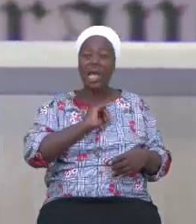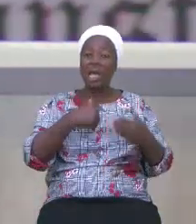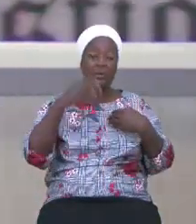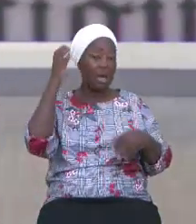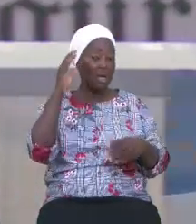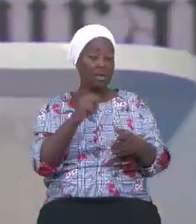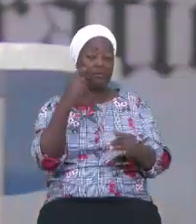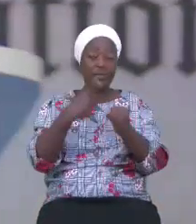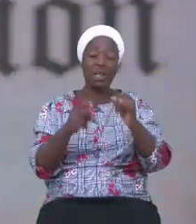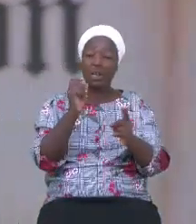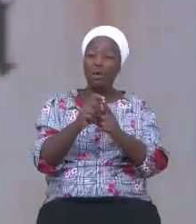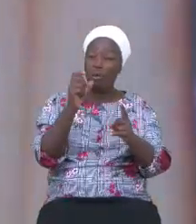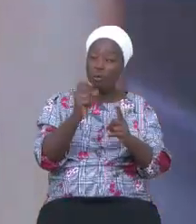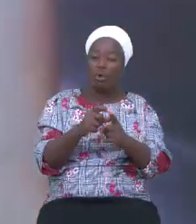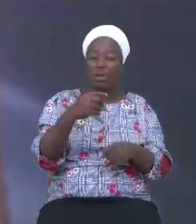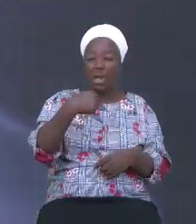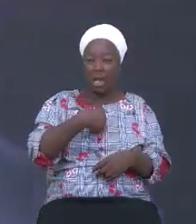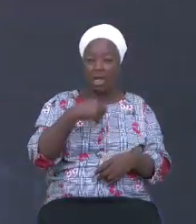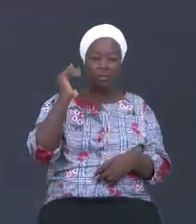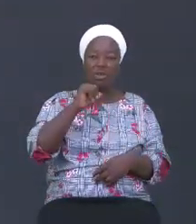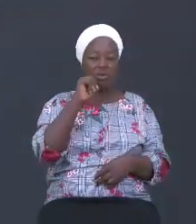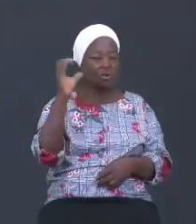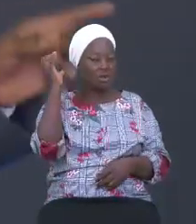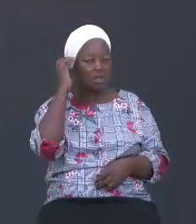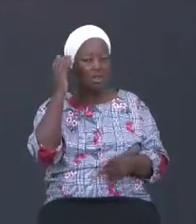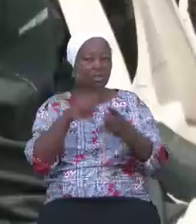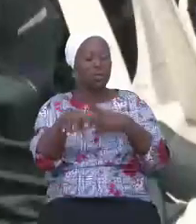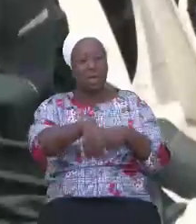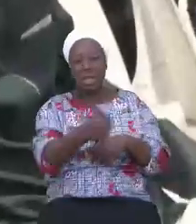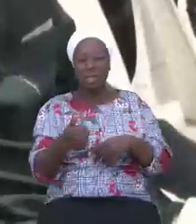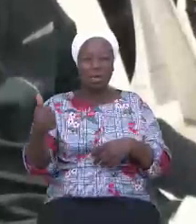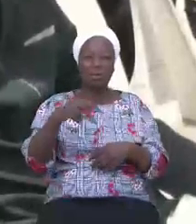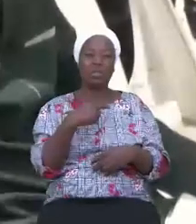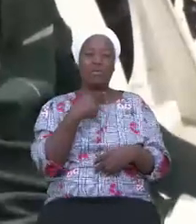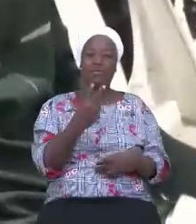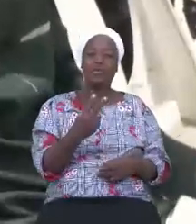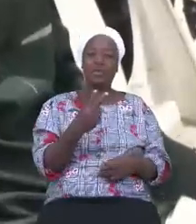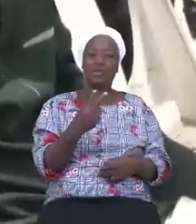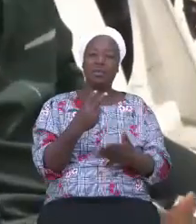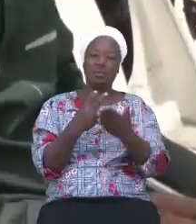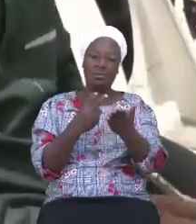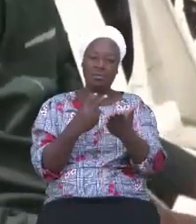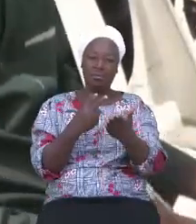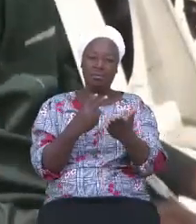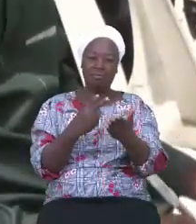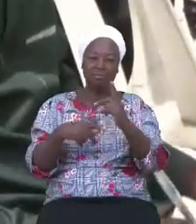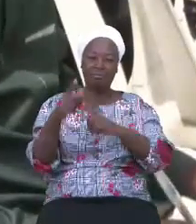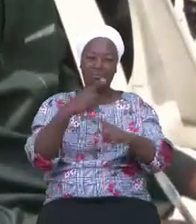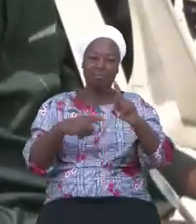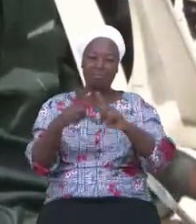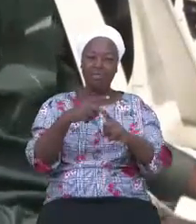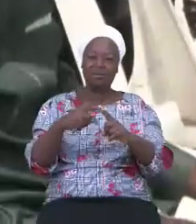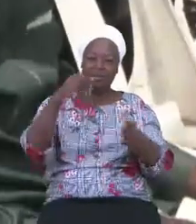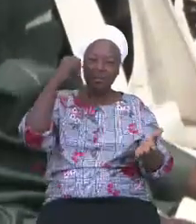final word, I will not listen to any other voice. Can I hear your amen?